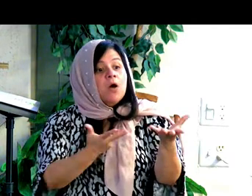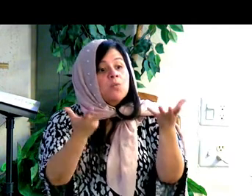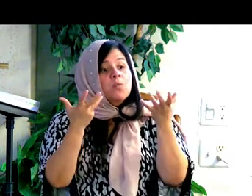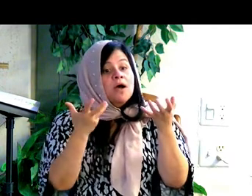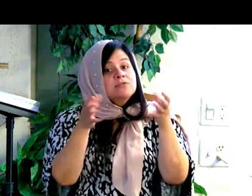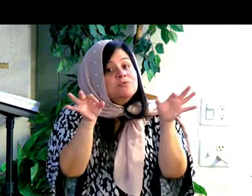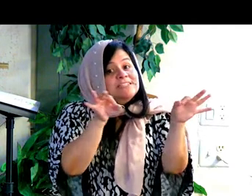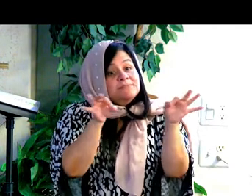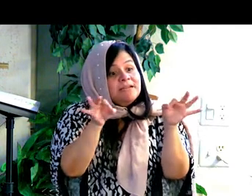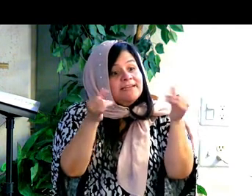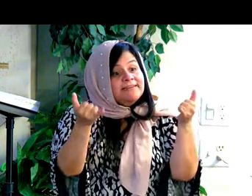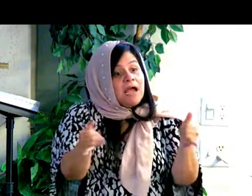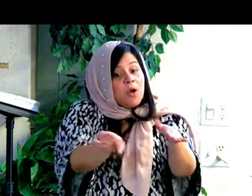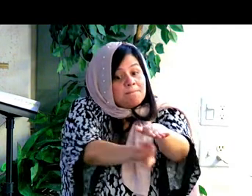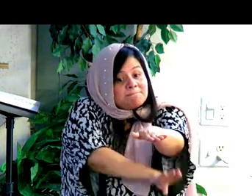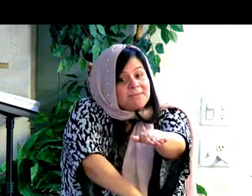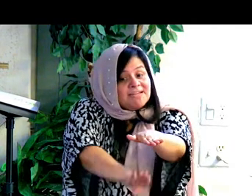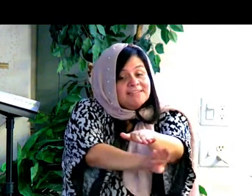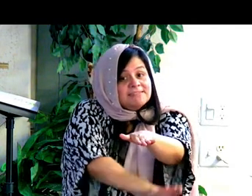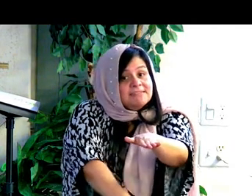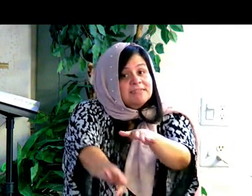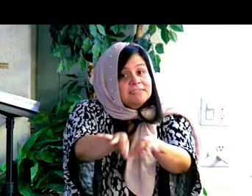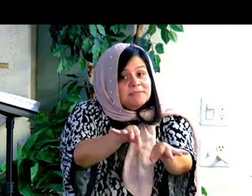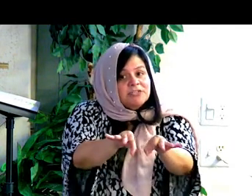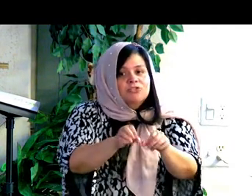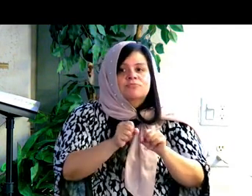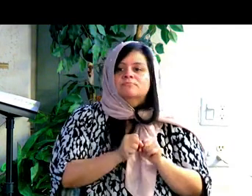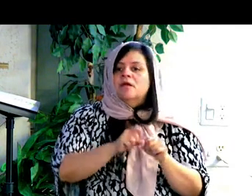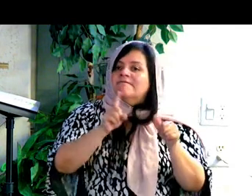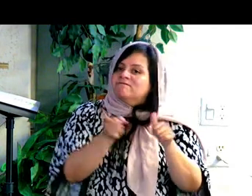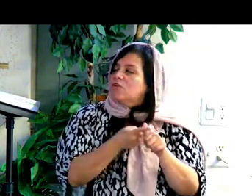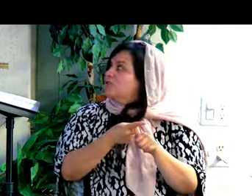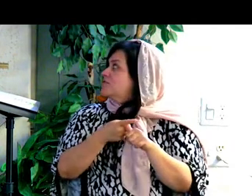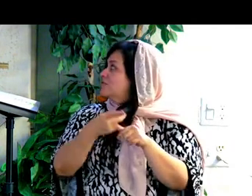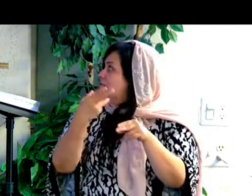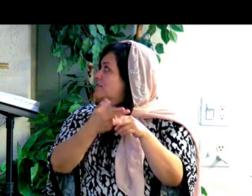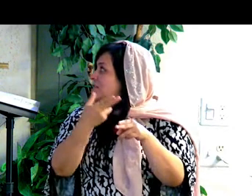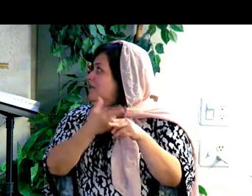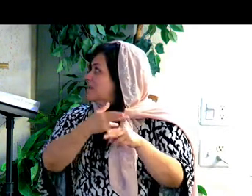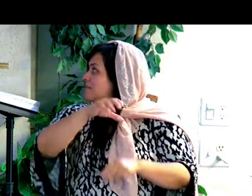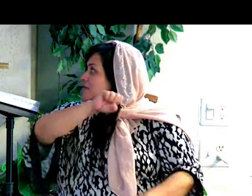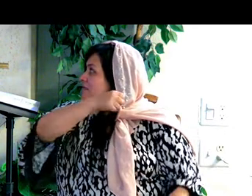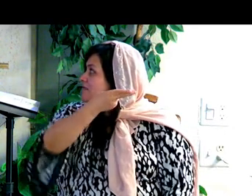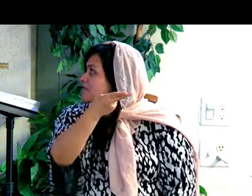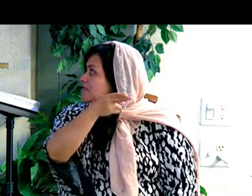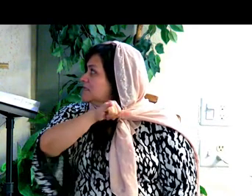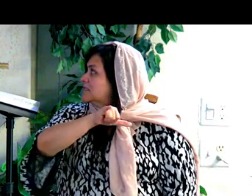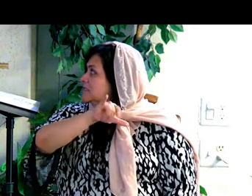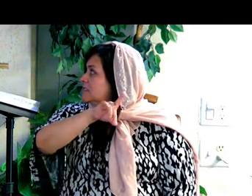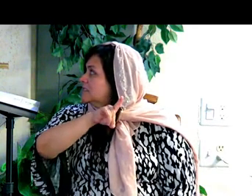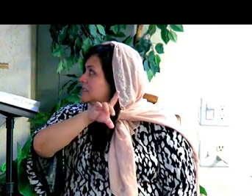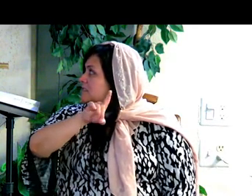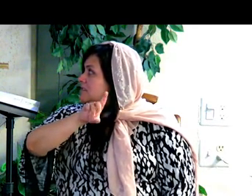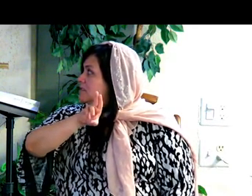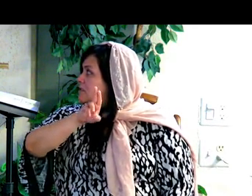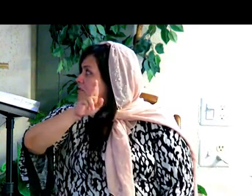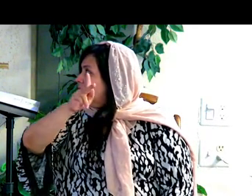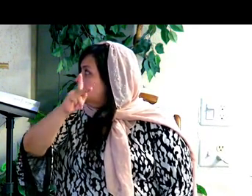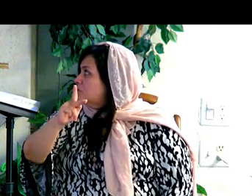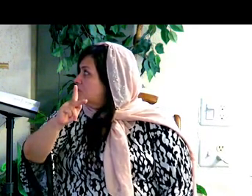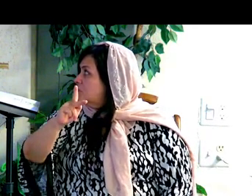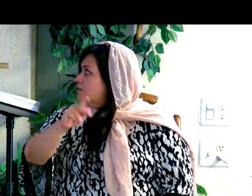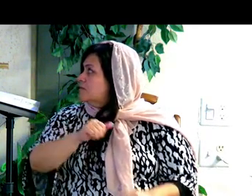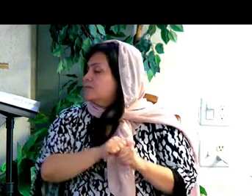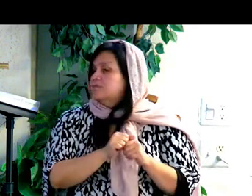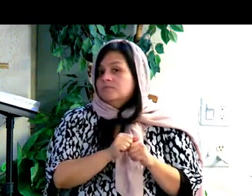básicas. The first is called the Shaduk. The Shaduk. La primera cosa se llama el Shaduk. That's to want to make like an